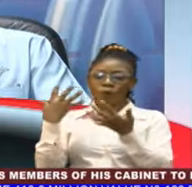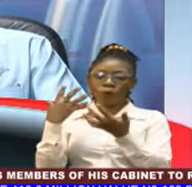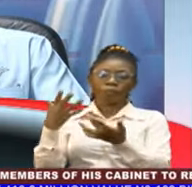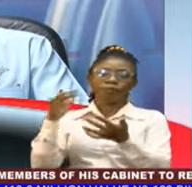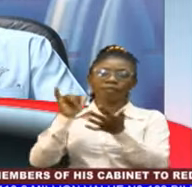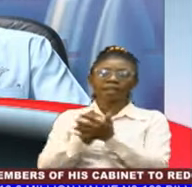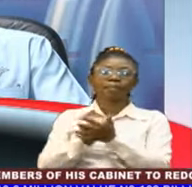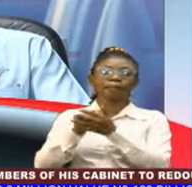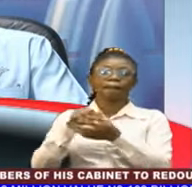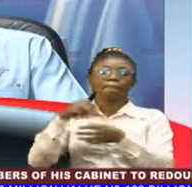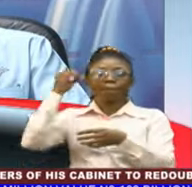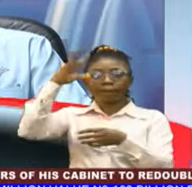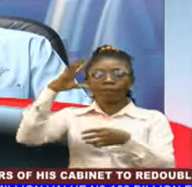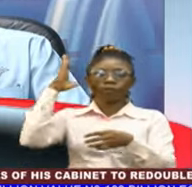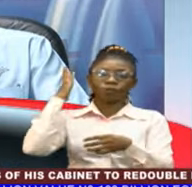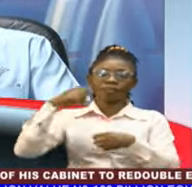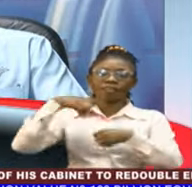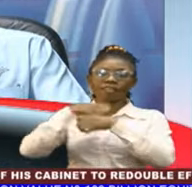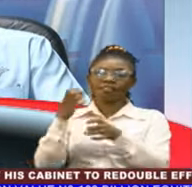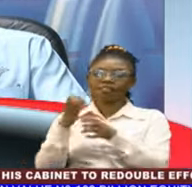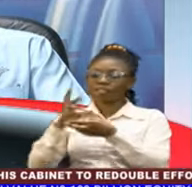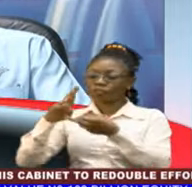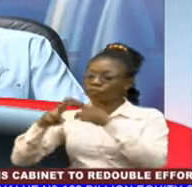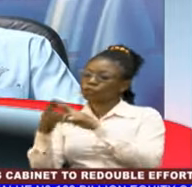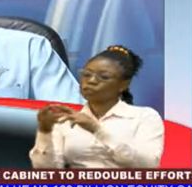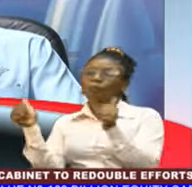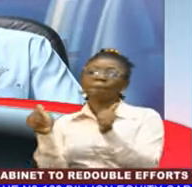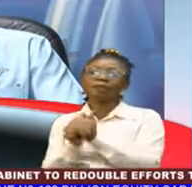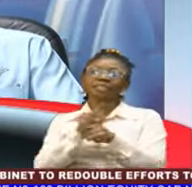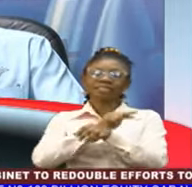harmonious relationship with nature.